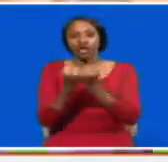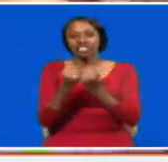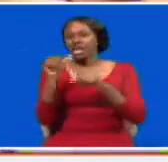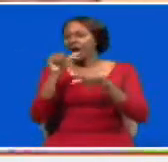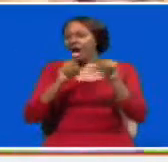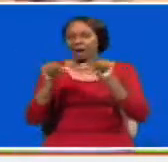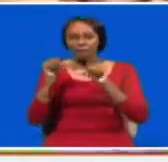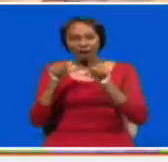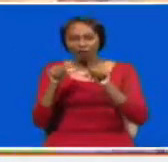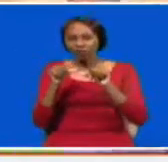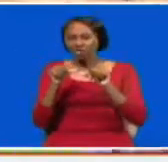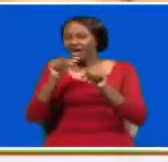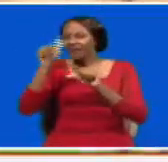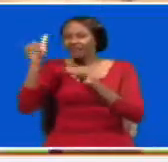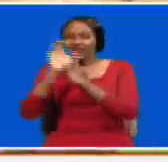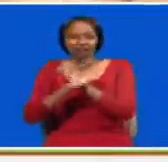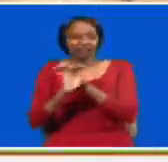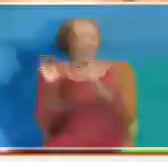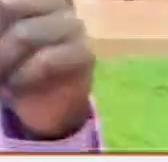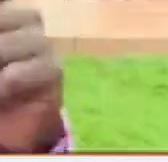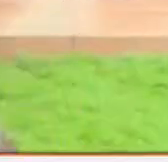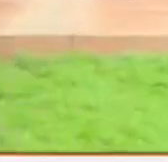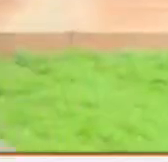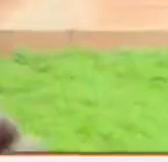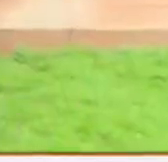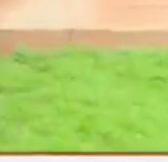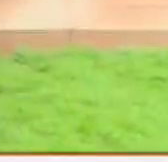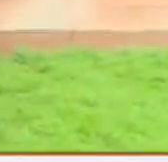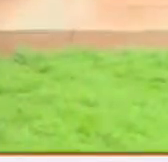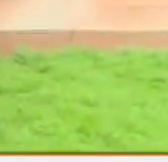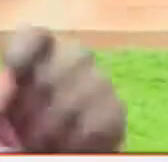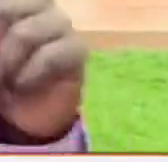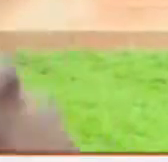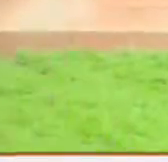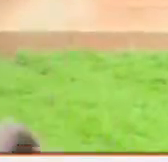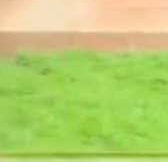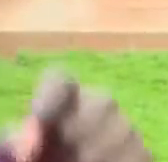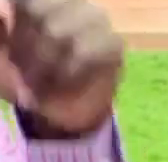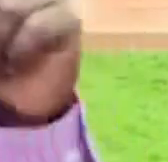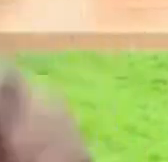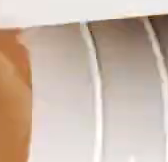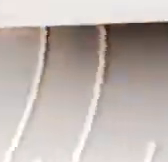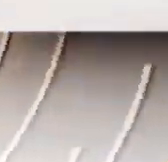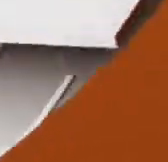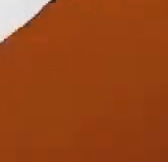is not about another country. Jeff Kirui, KTN News.